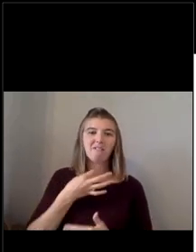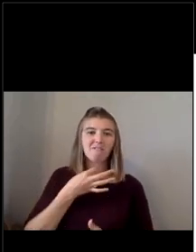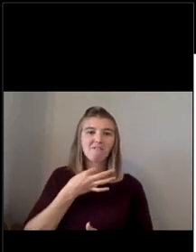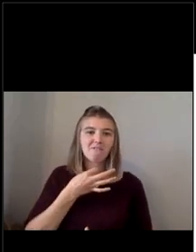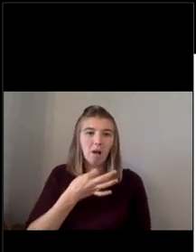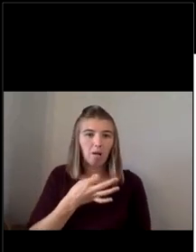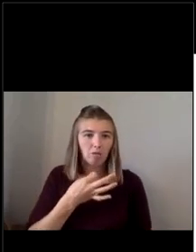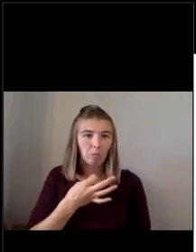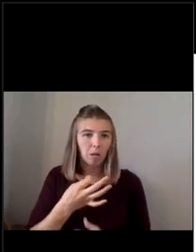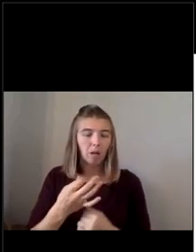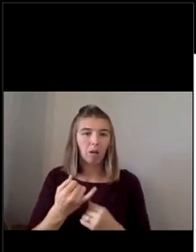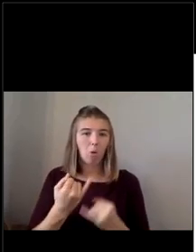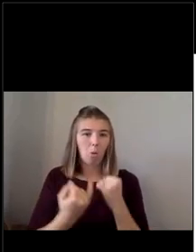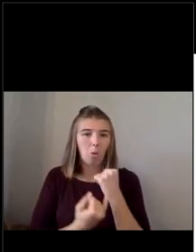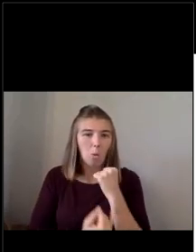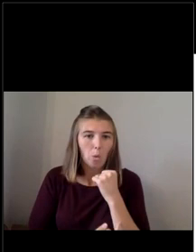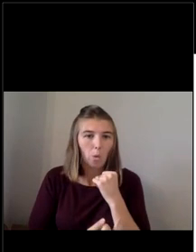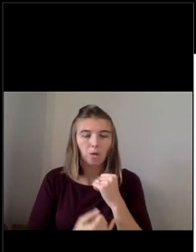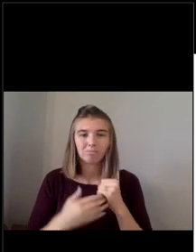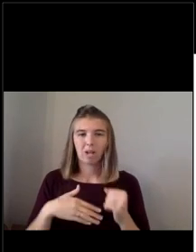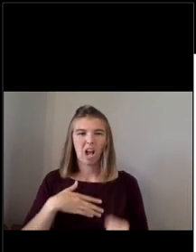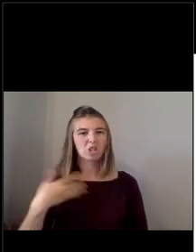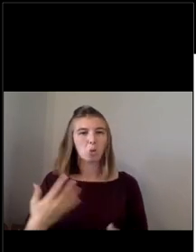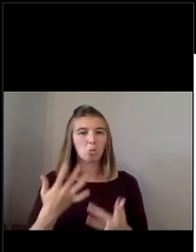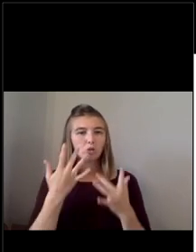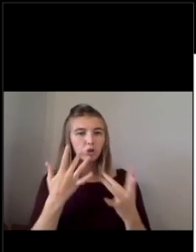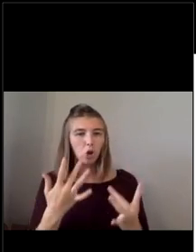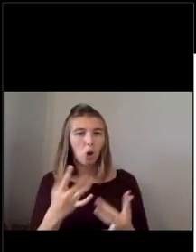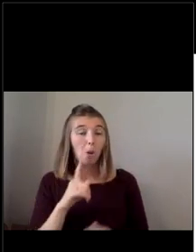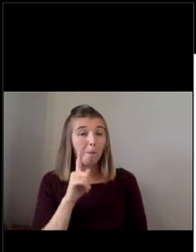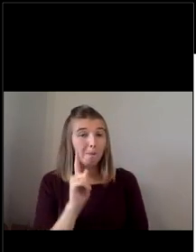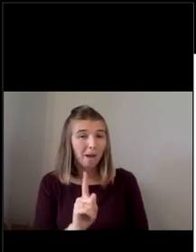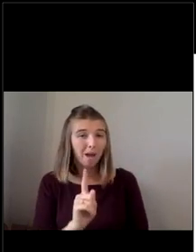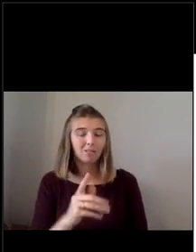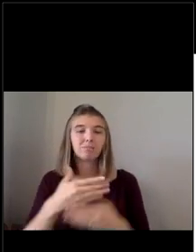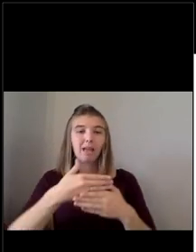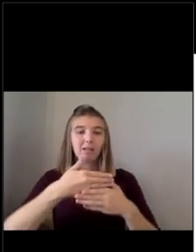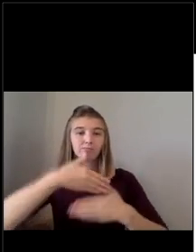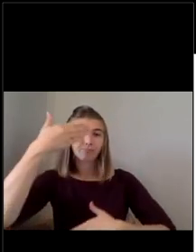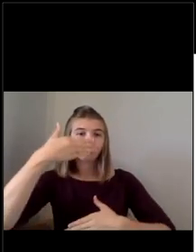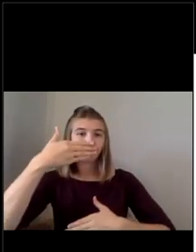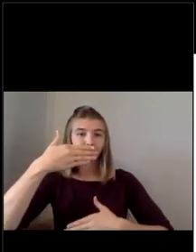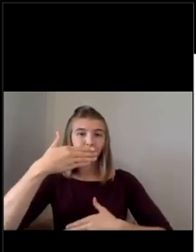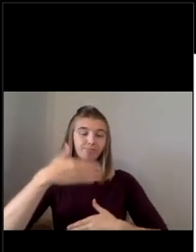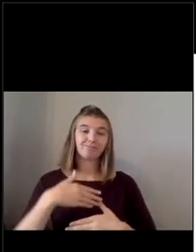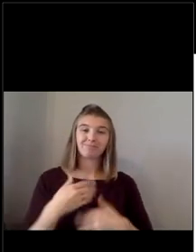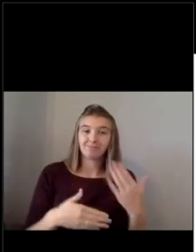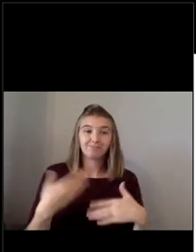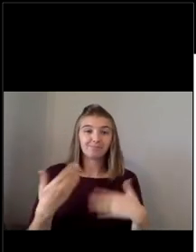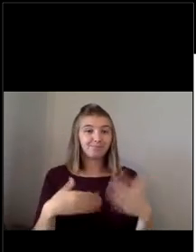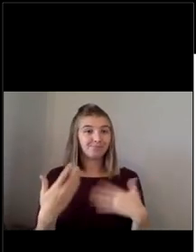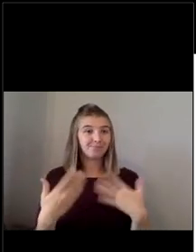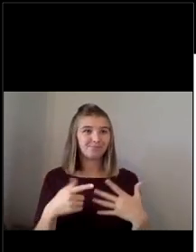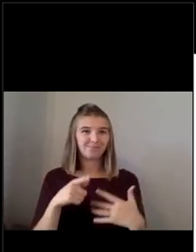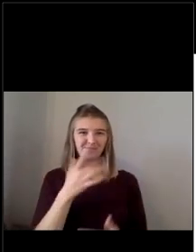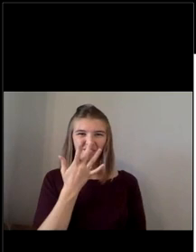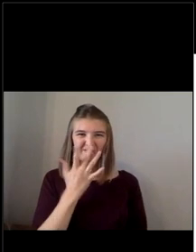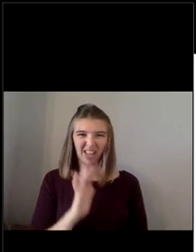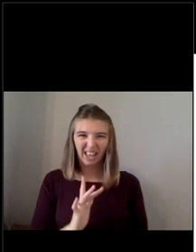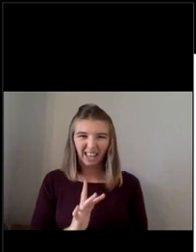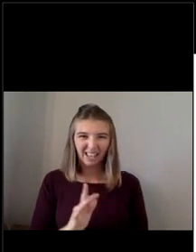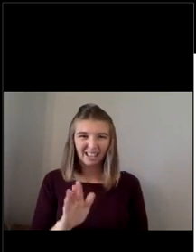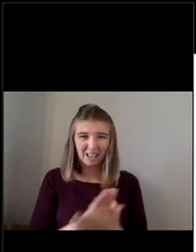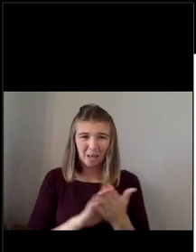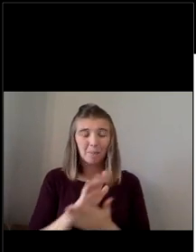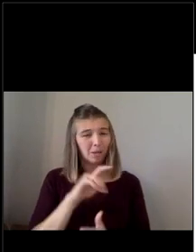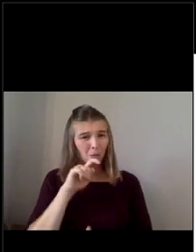to show. Okay, but that facade creates distance. And to maintain that facade, you need to maintain